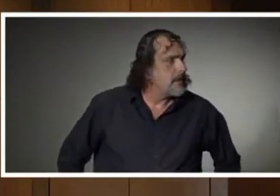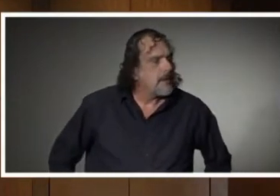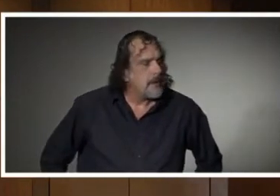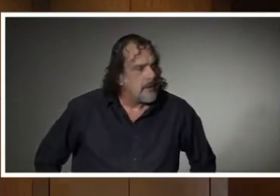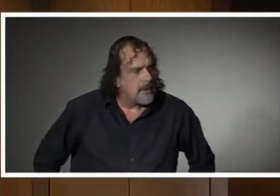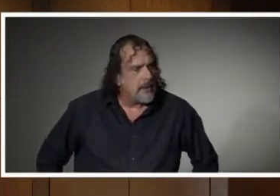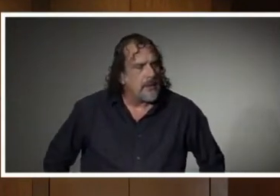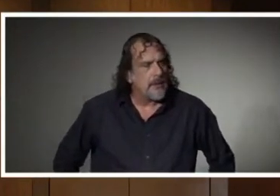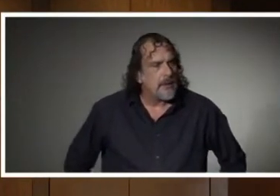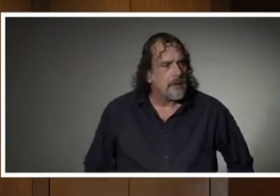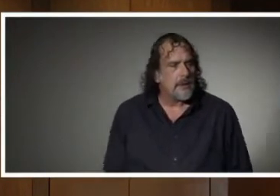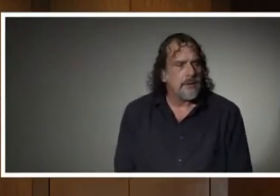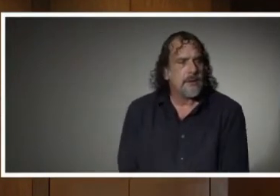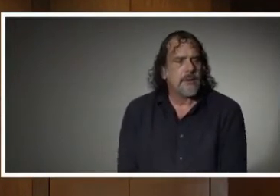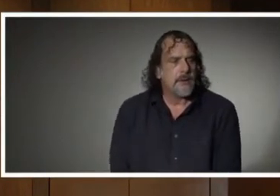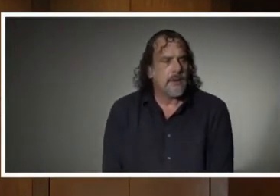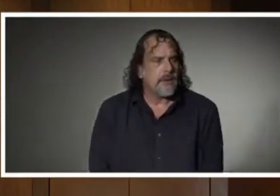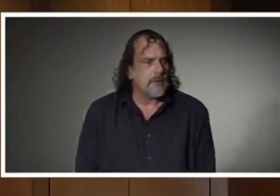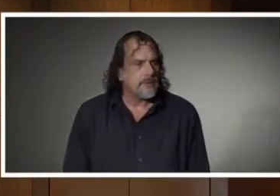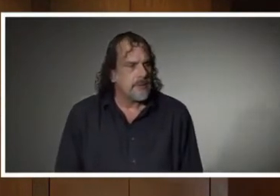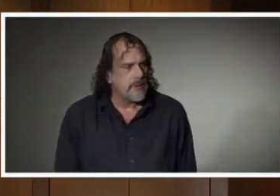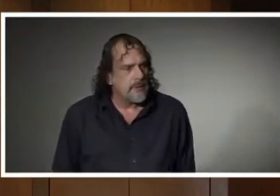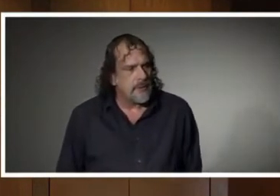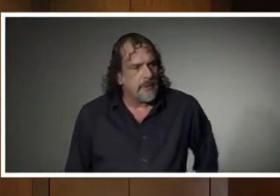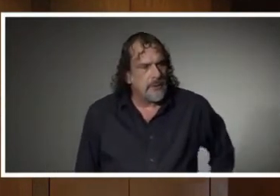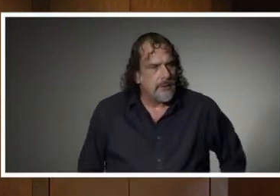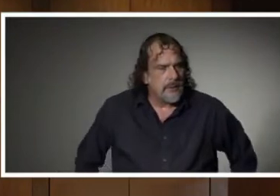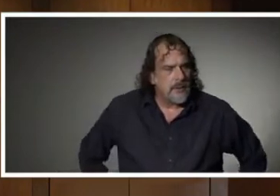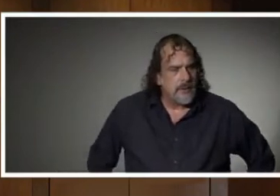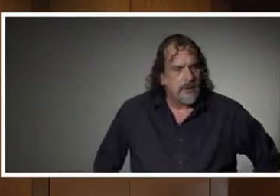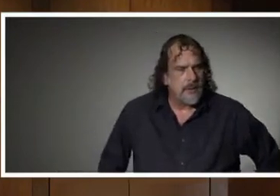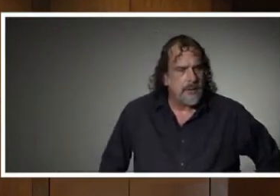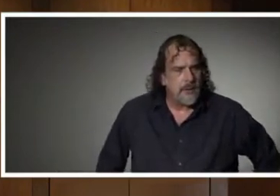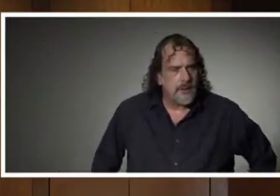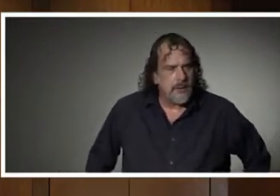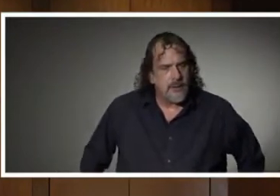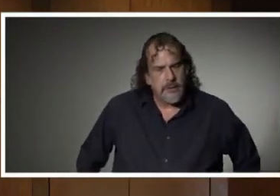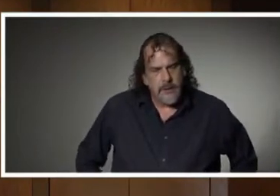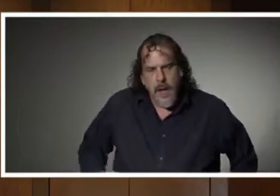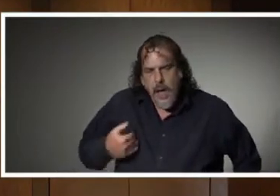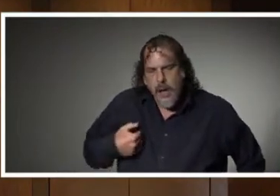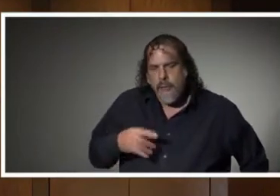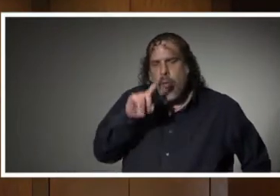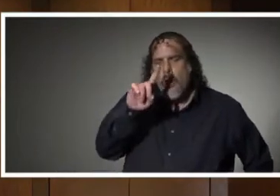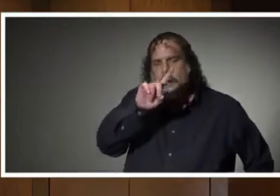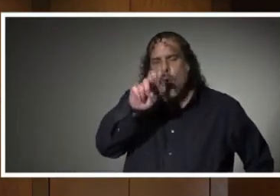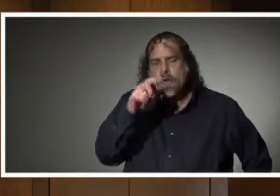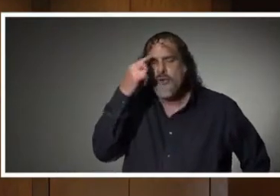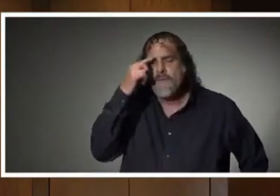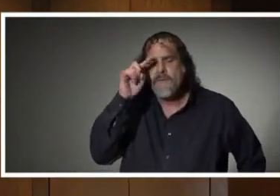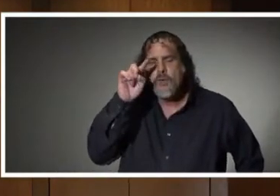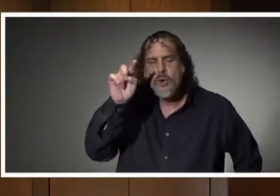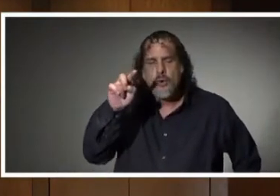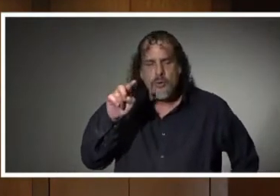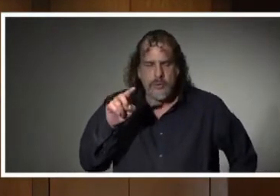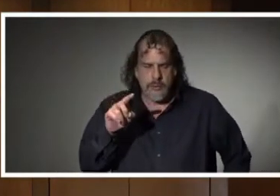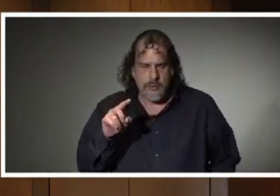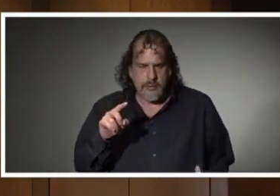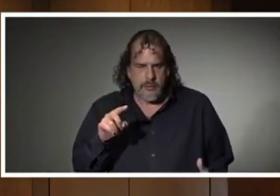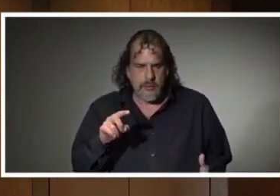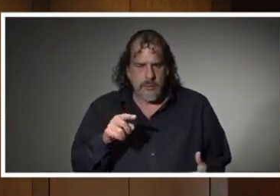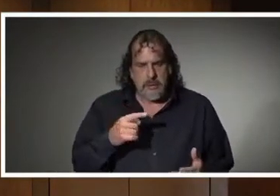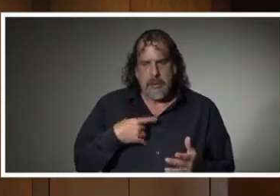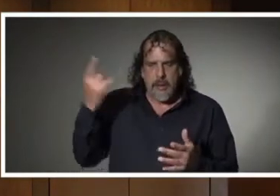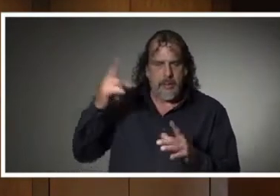question. Thank you, Renee. Thank you, Governor. One question for you. This last week, there have been plenty of members